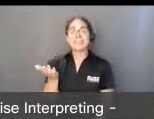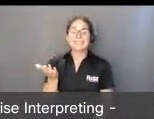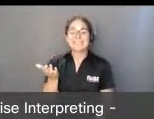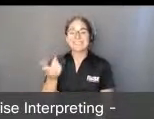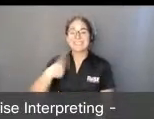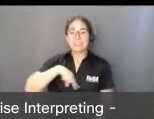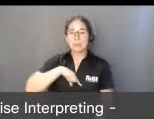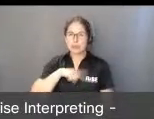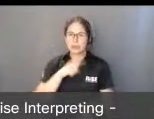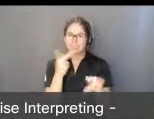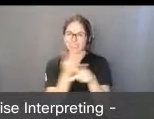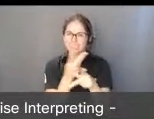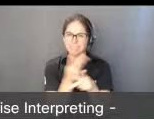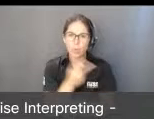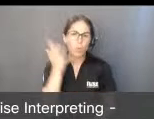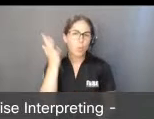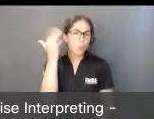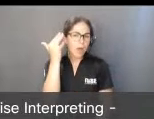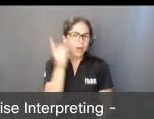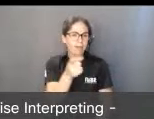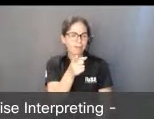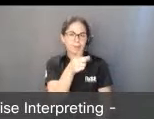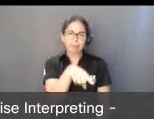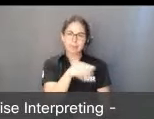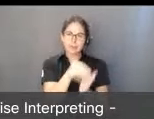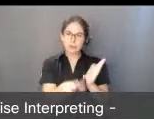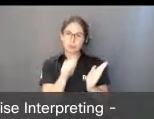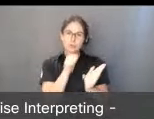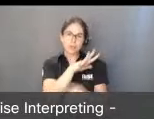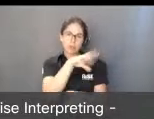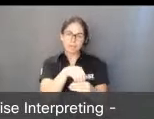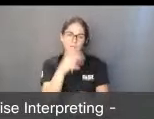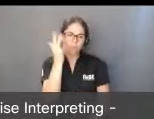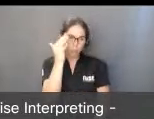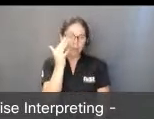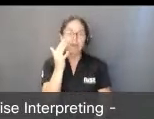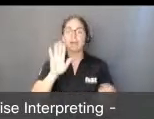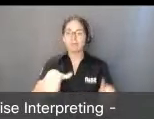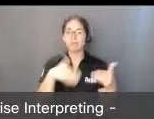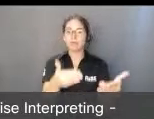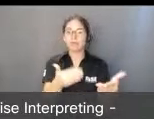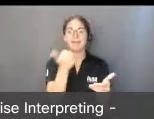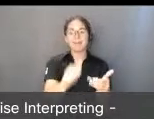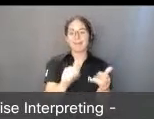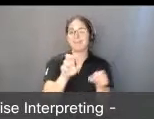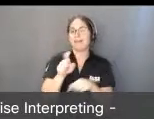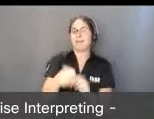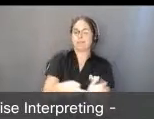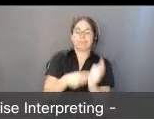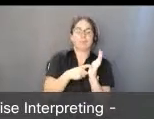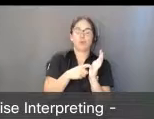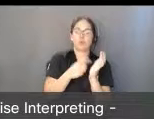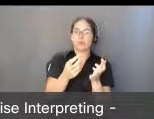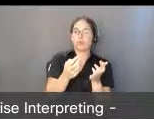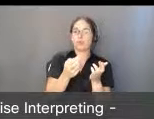dig into the why and do everything we can to provide the resource that they need. Thank you.